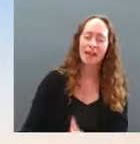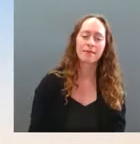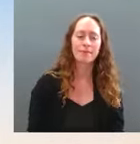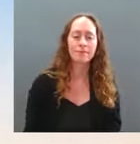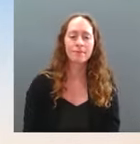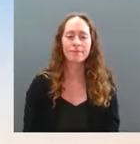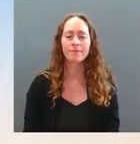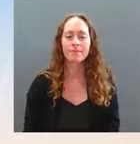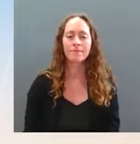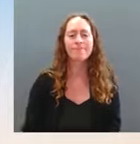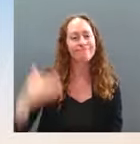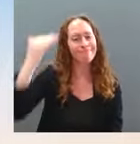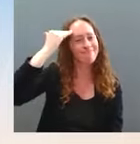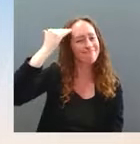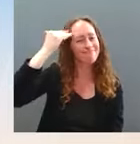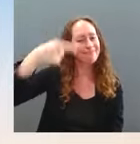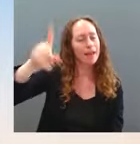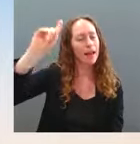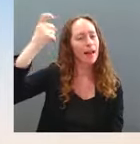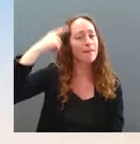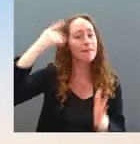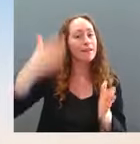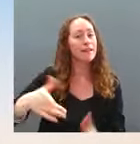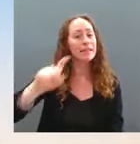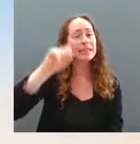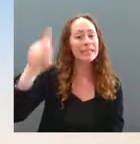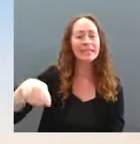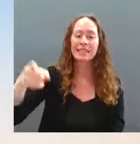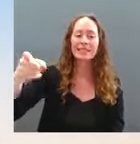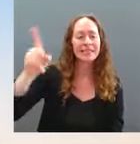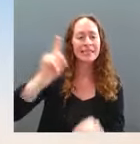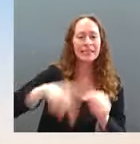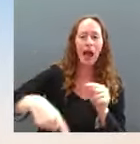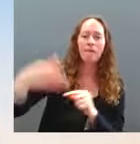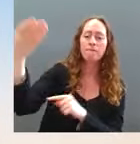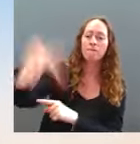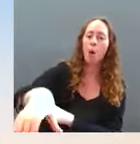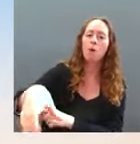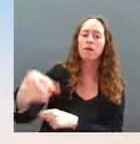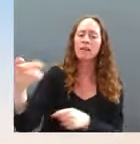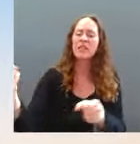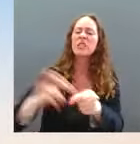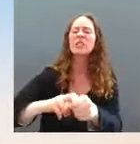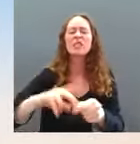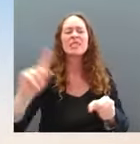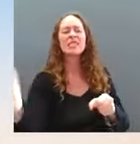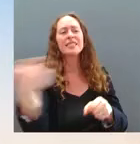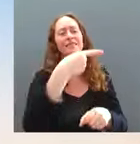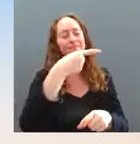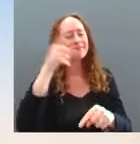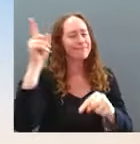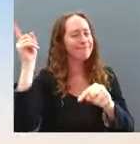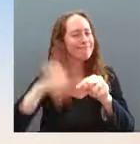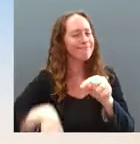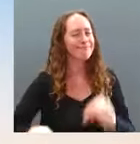to compel anyone to get on a bus. Go ahead, Nick. Jen, is there pressure to avoid saying that President Biden has had a close contact given his